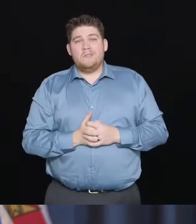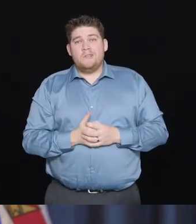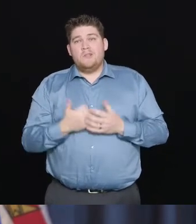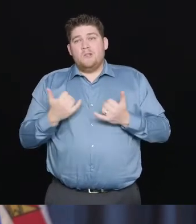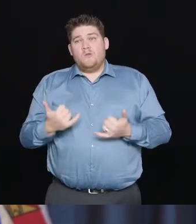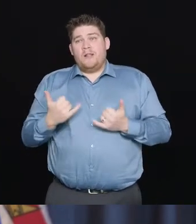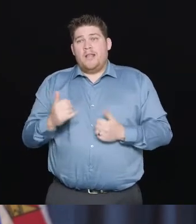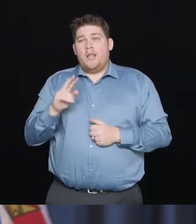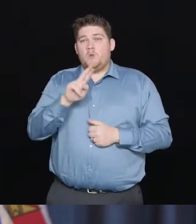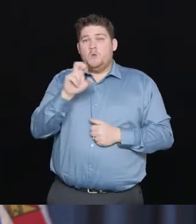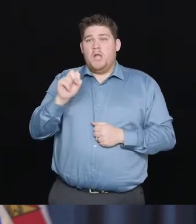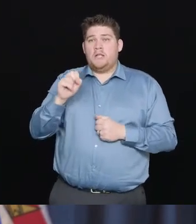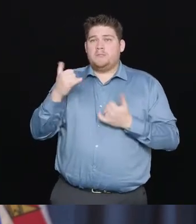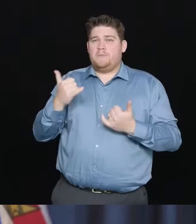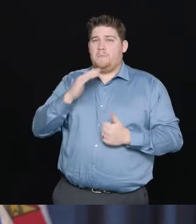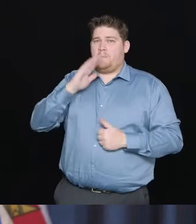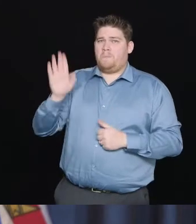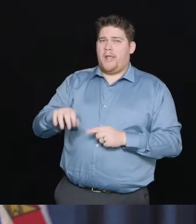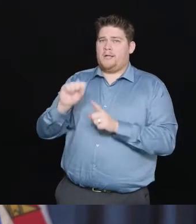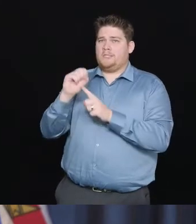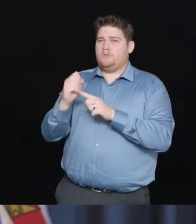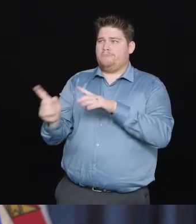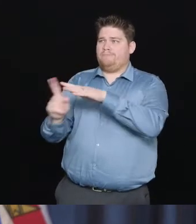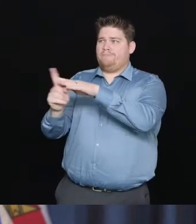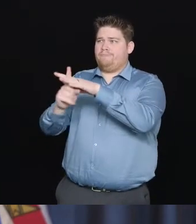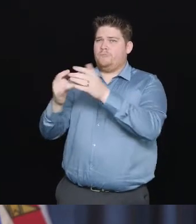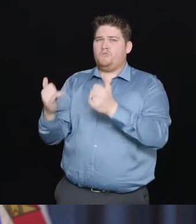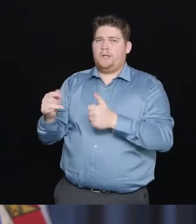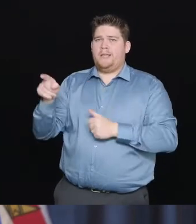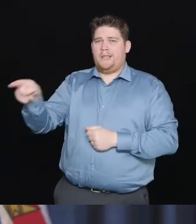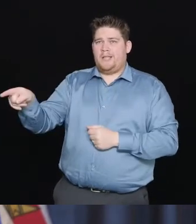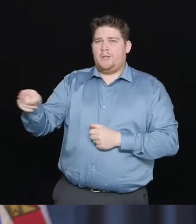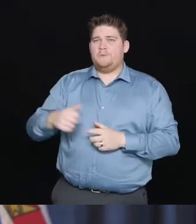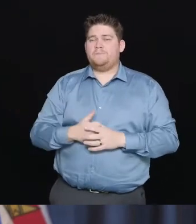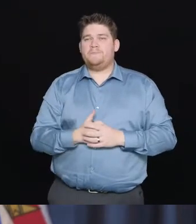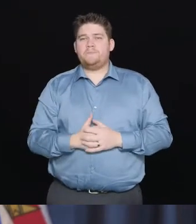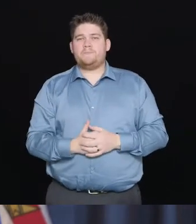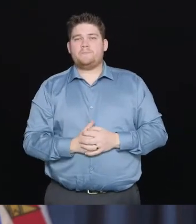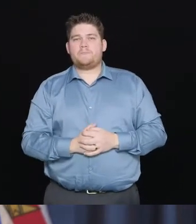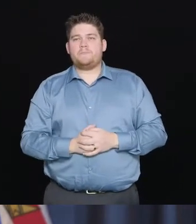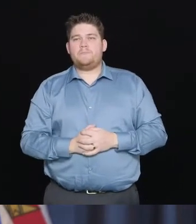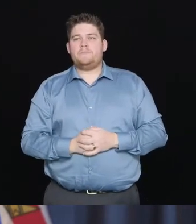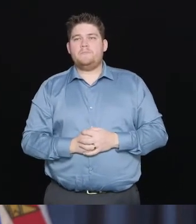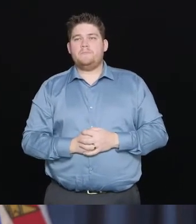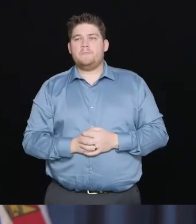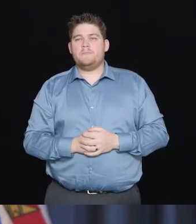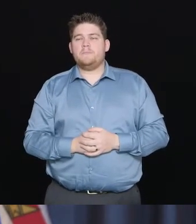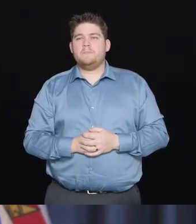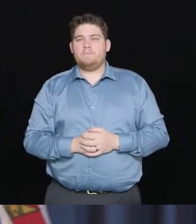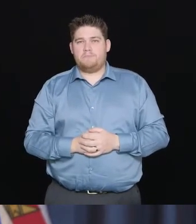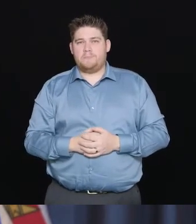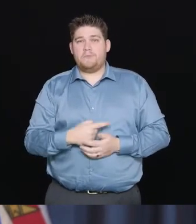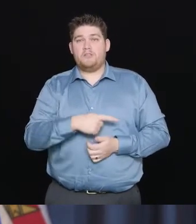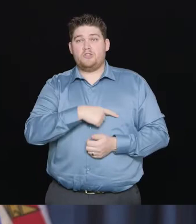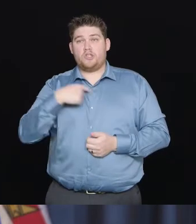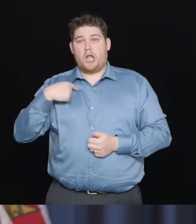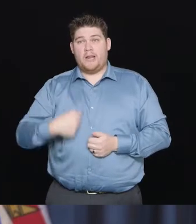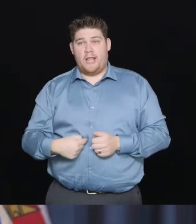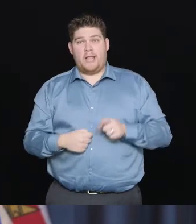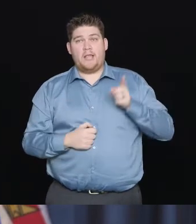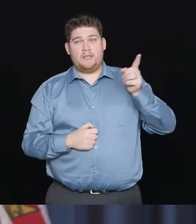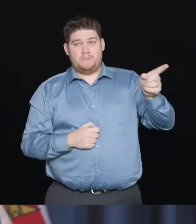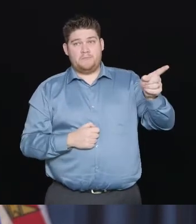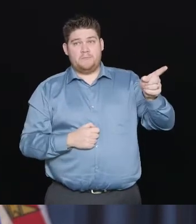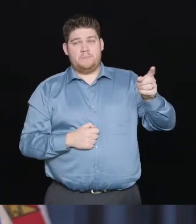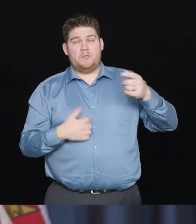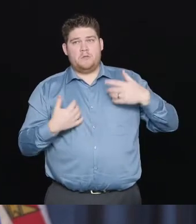has come out in especially in some regions outside of Hubei province, come out of the COVID-19 crisis for the